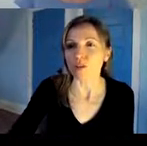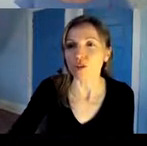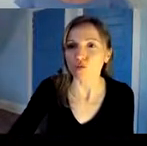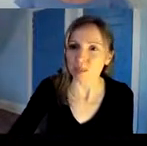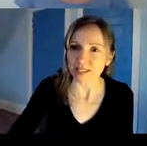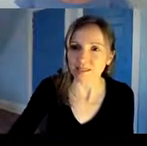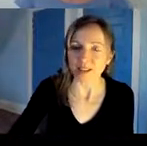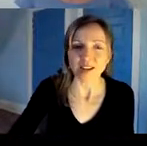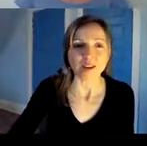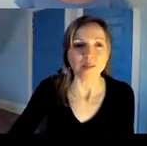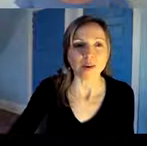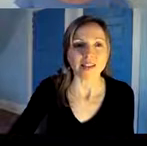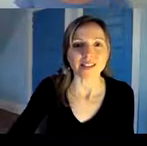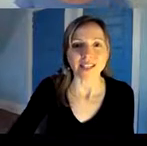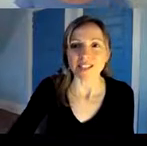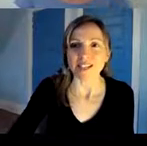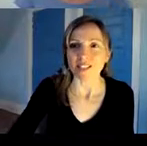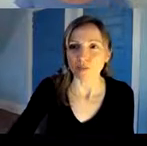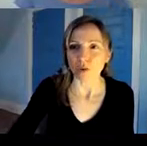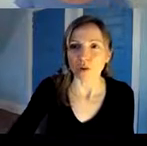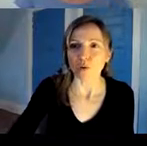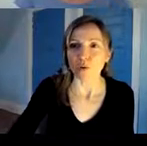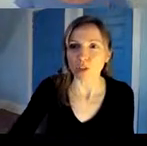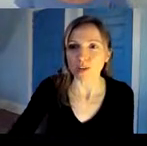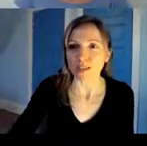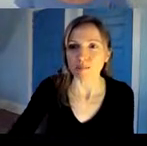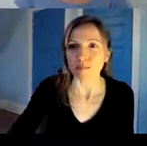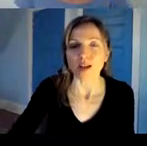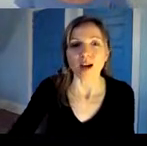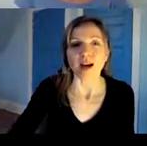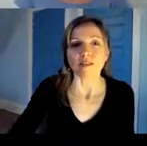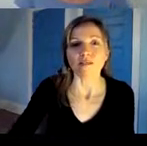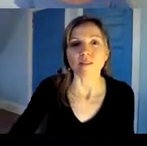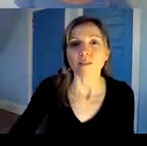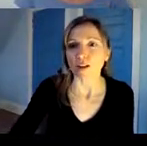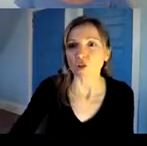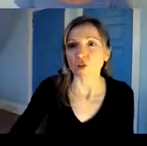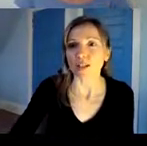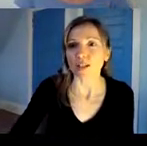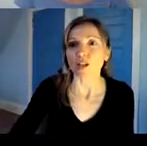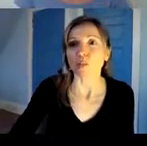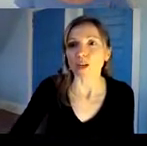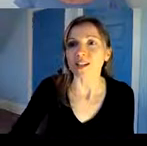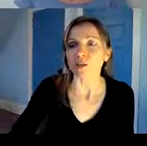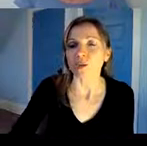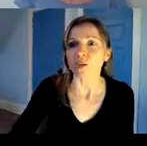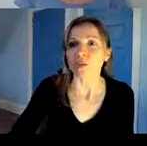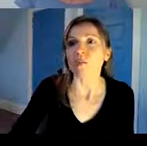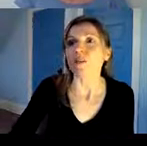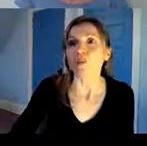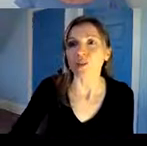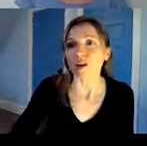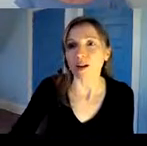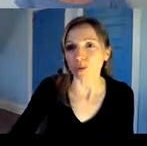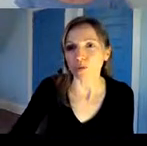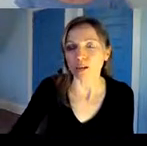other creatures from eating them. But the insects that have evolved over time with them have eventually broken down those or